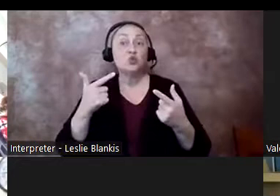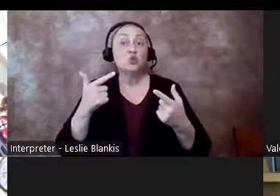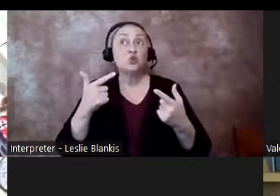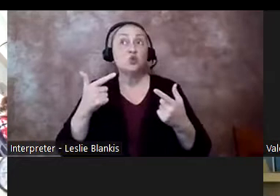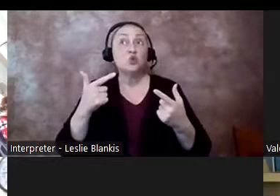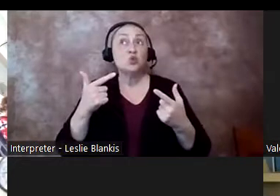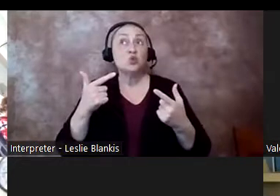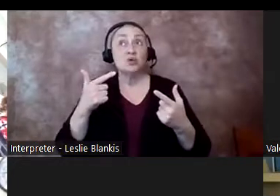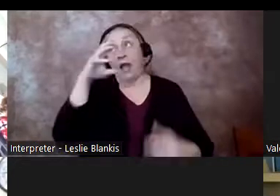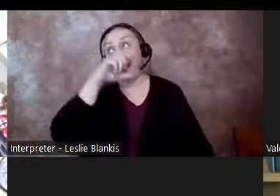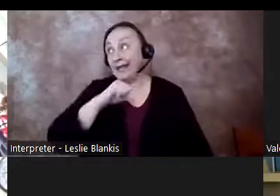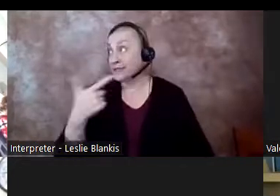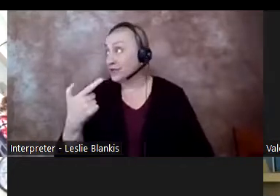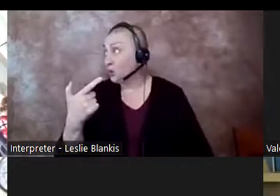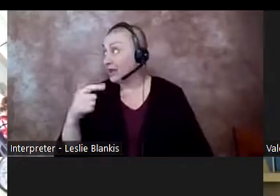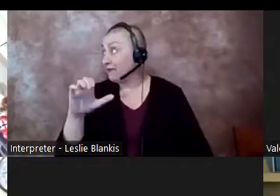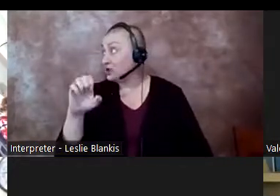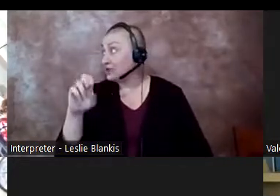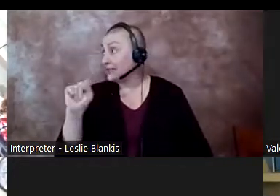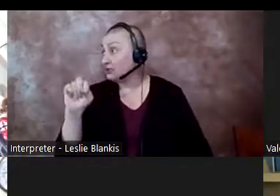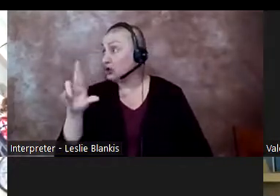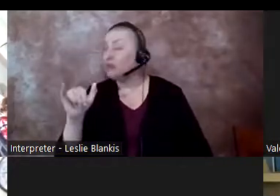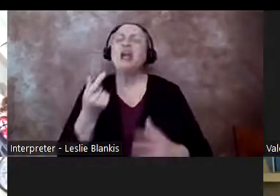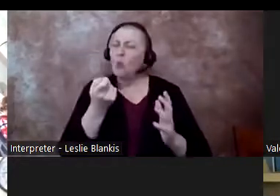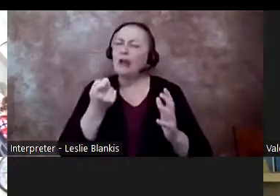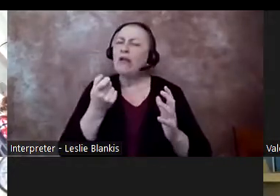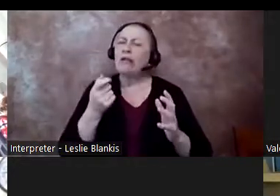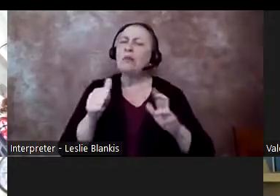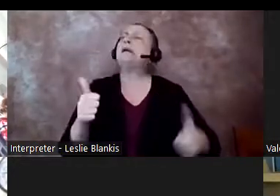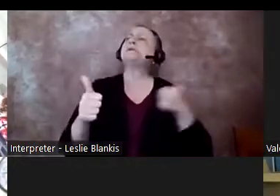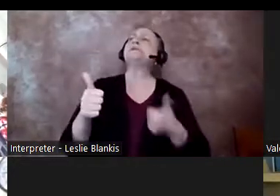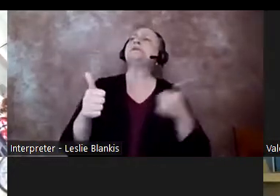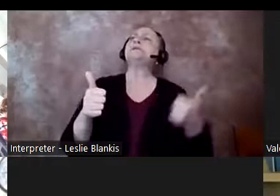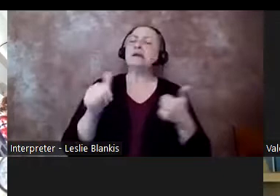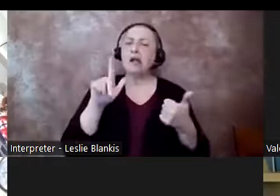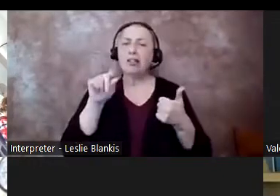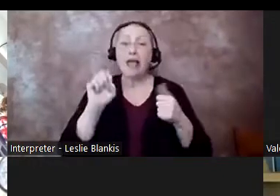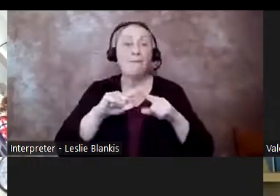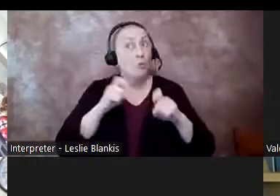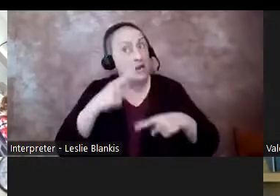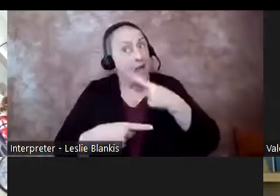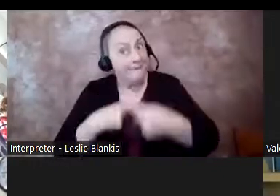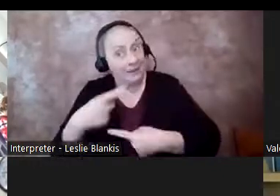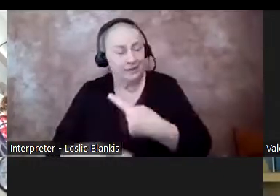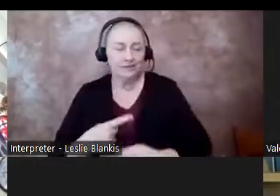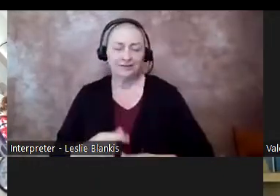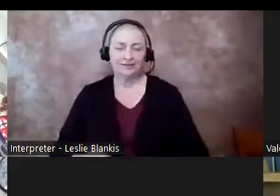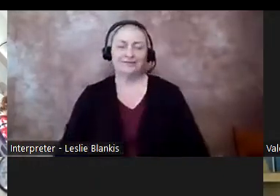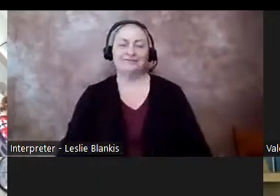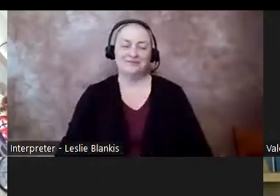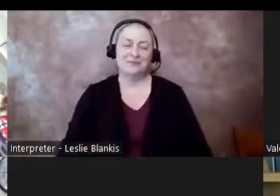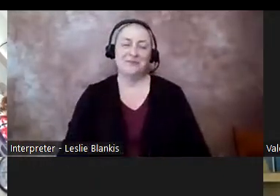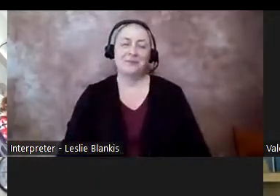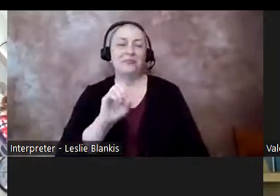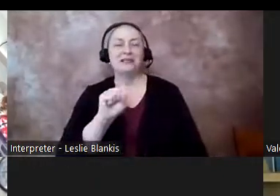I guess the 21st century. We're just a little late, but we're coming. So things are moving. This